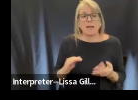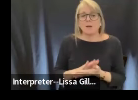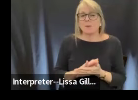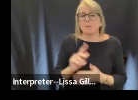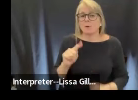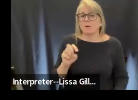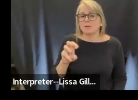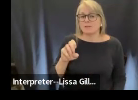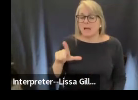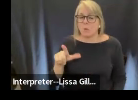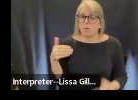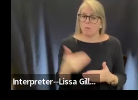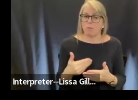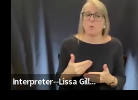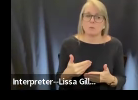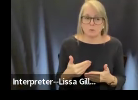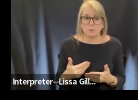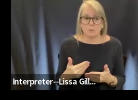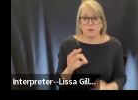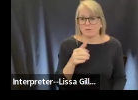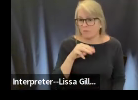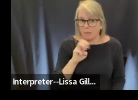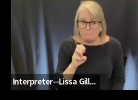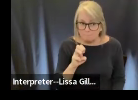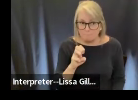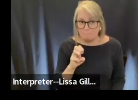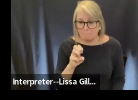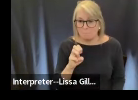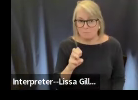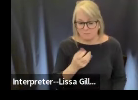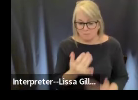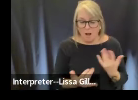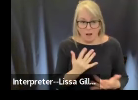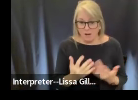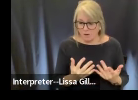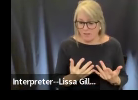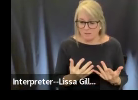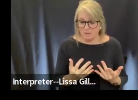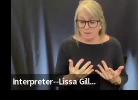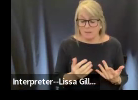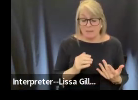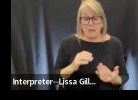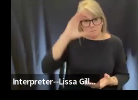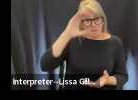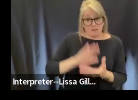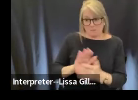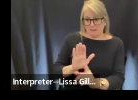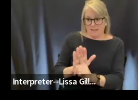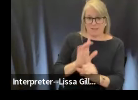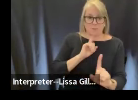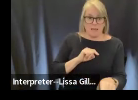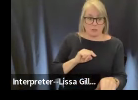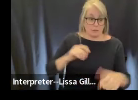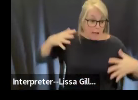open flame. And then, of course, we had a fire situation, and his reaction, of course, different than mine, is to, panic a